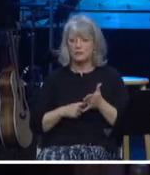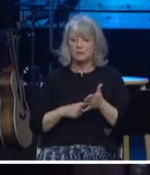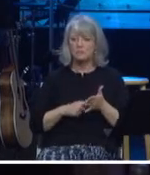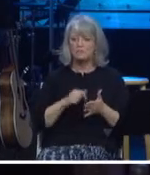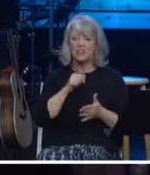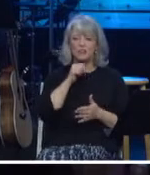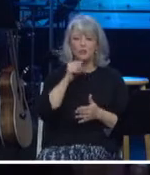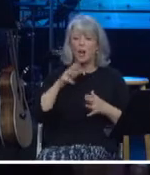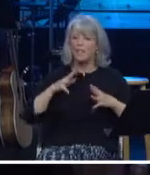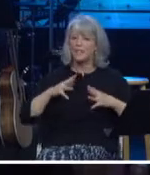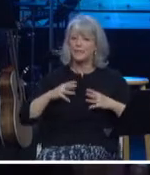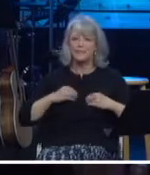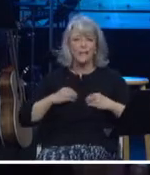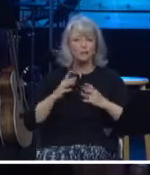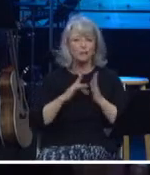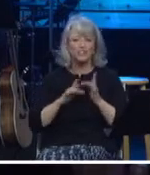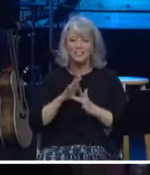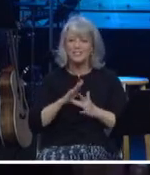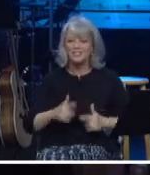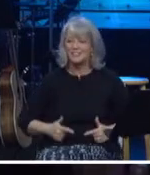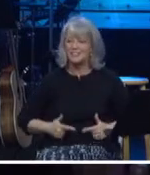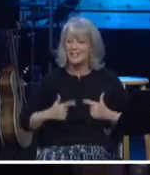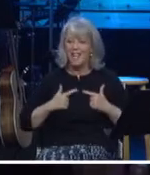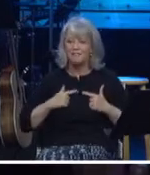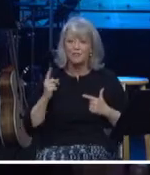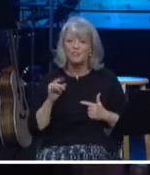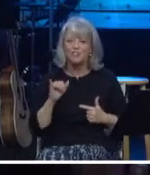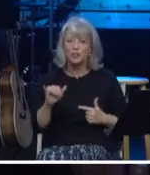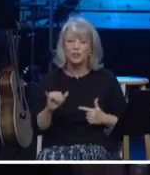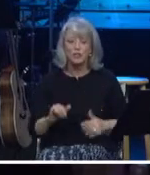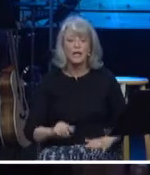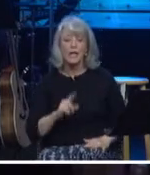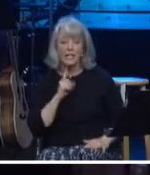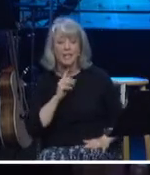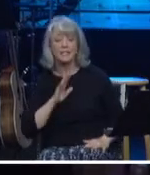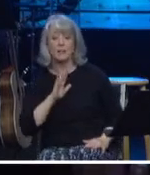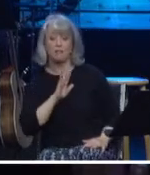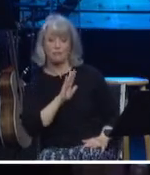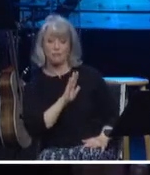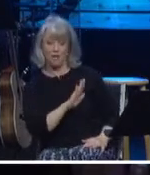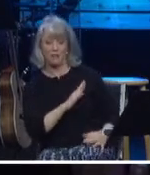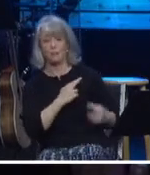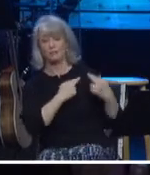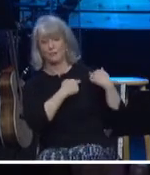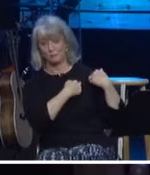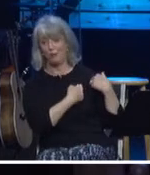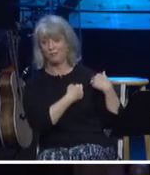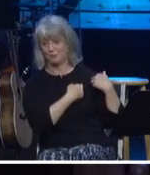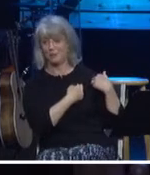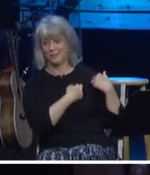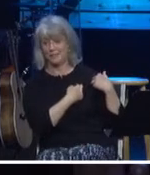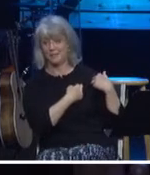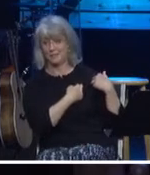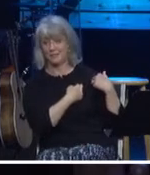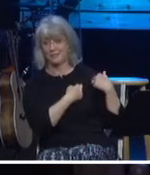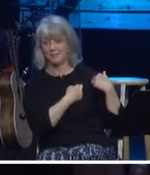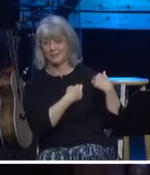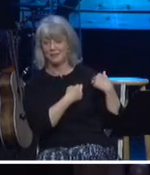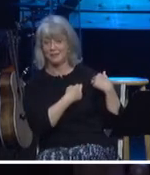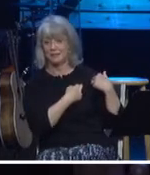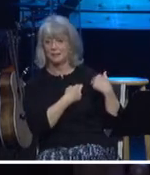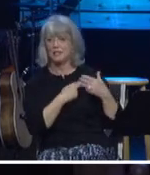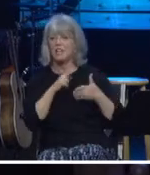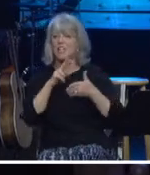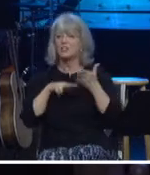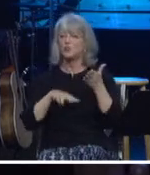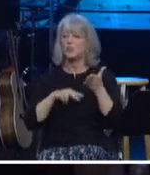eternal life. And they bear the responsibility. They bear the responsibility. Let's read